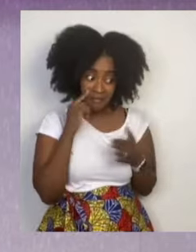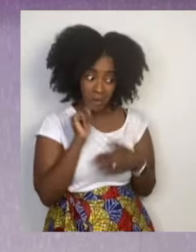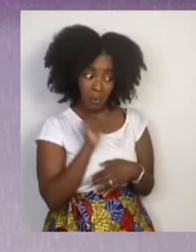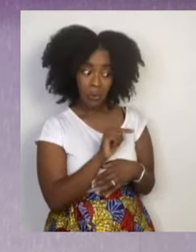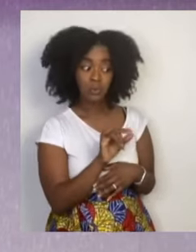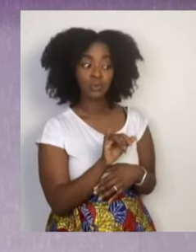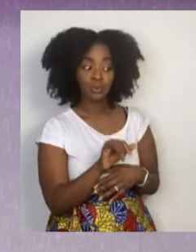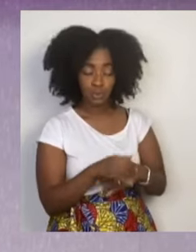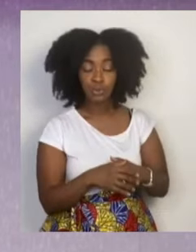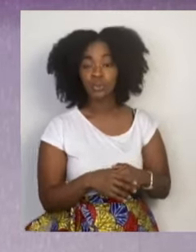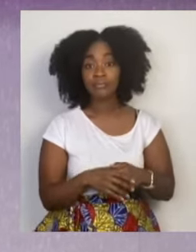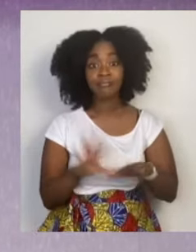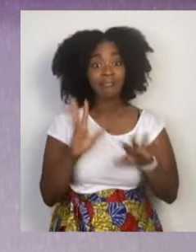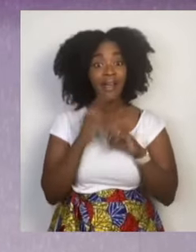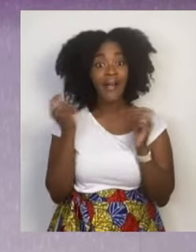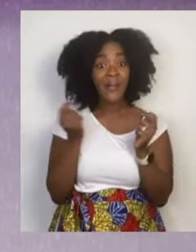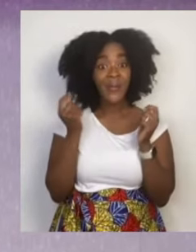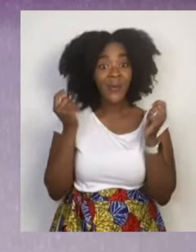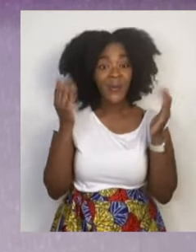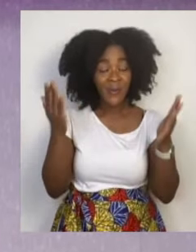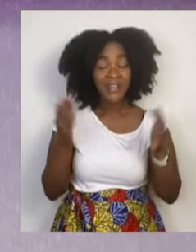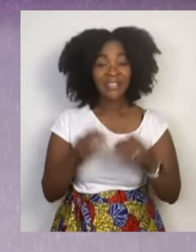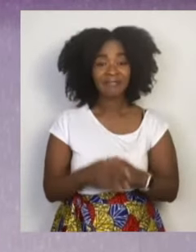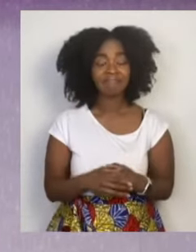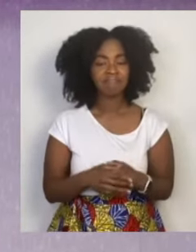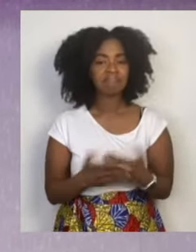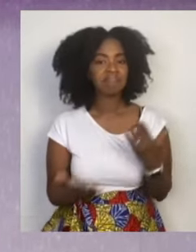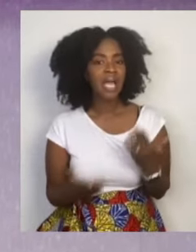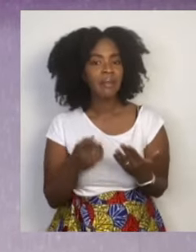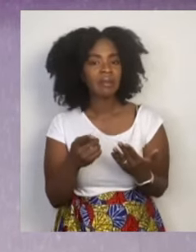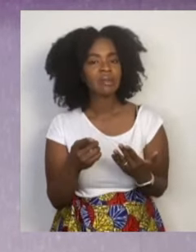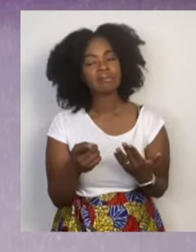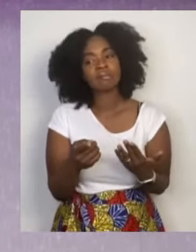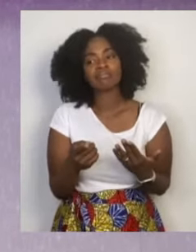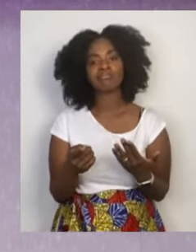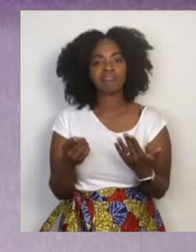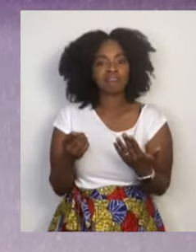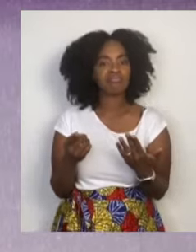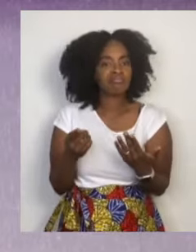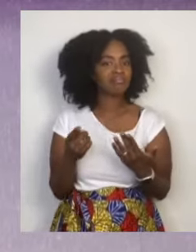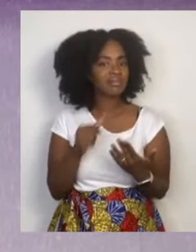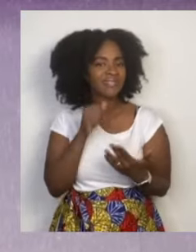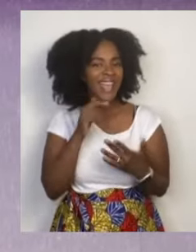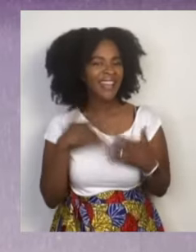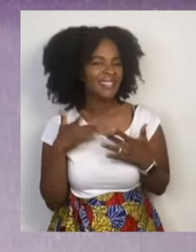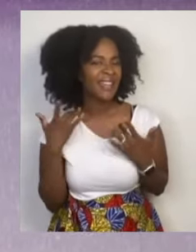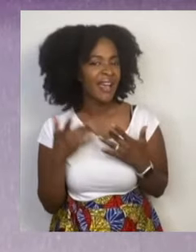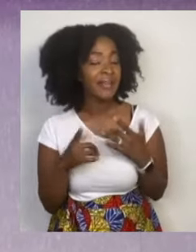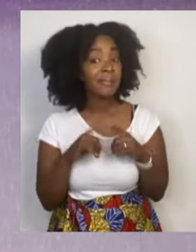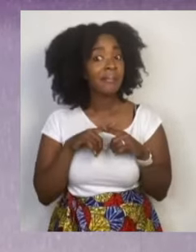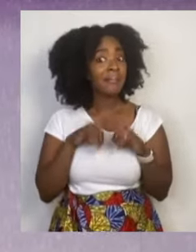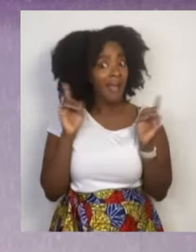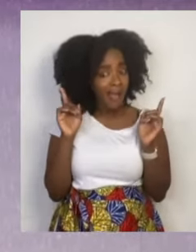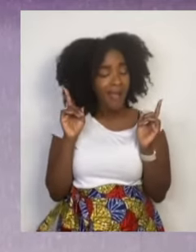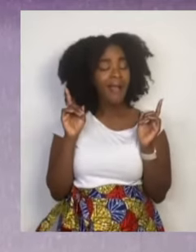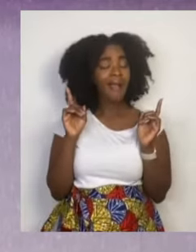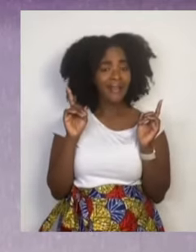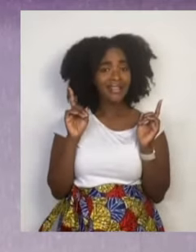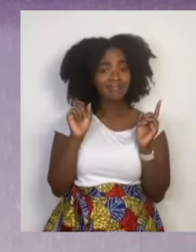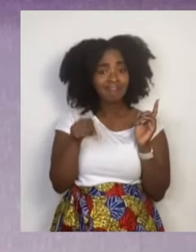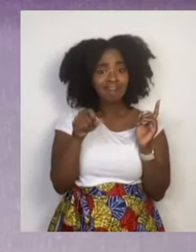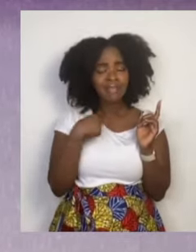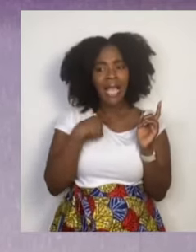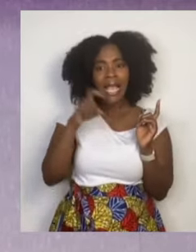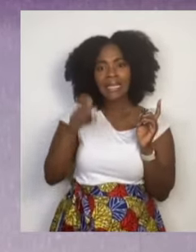Hallelujah. I don't know if that excites anybody in the house this morning. I need somebody to know God's